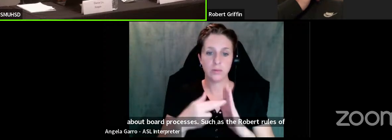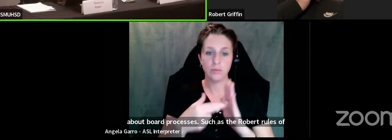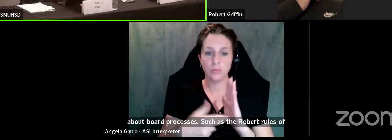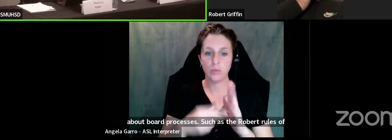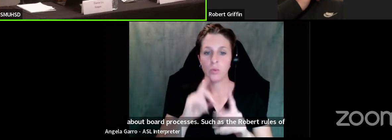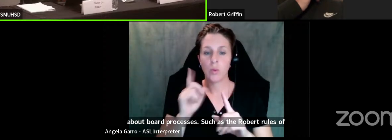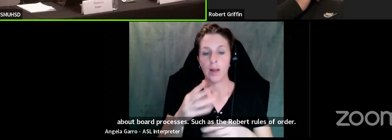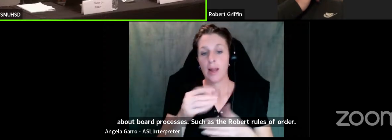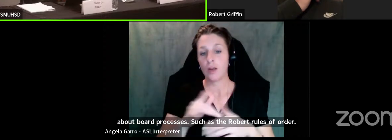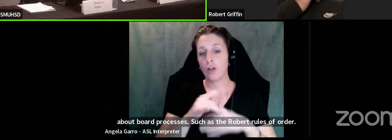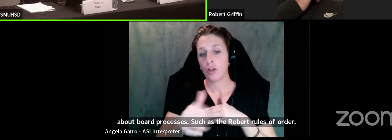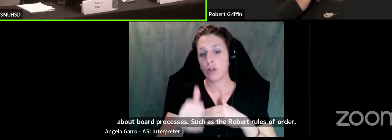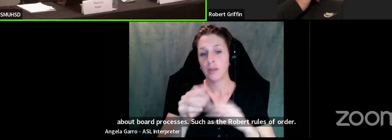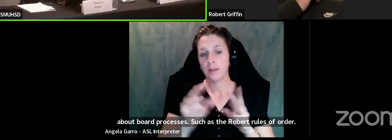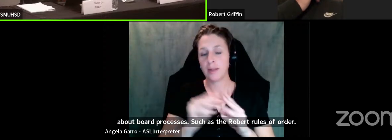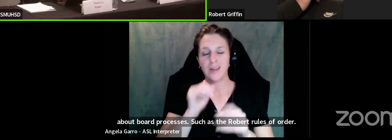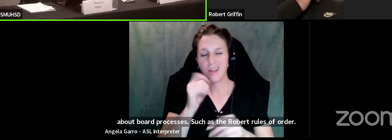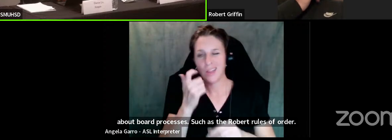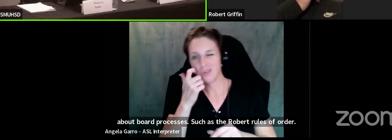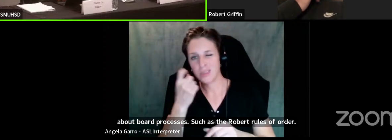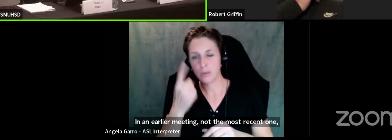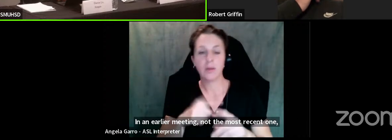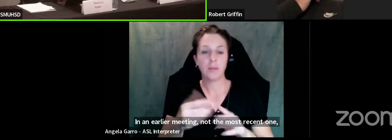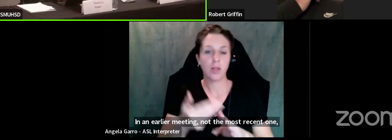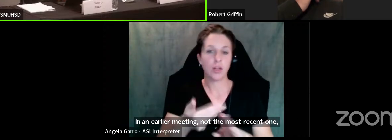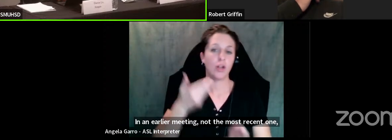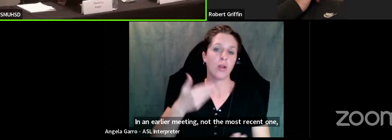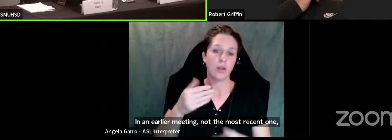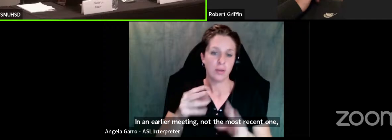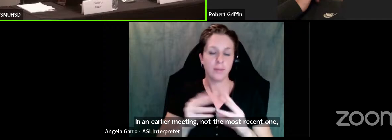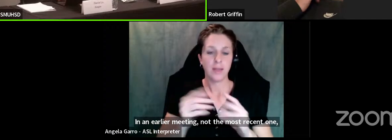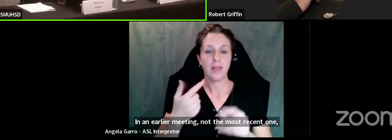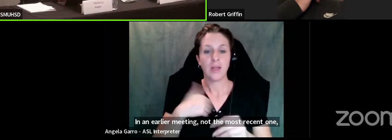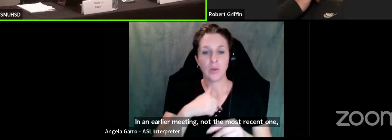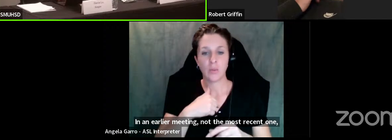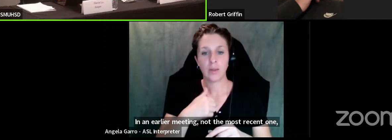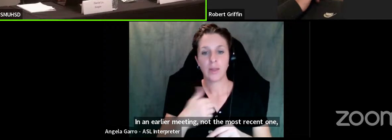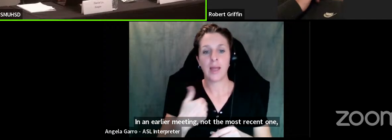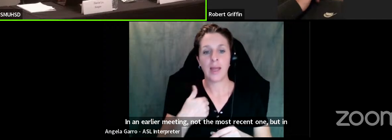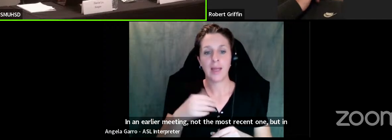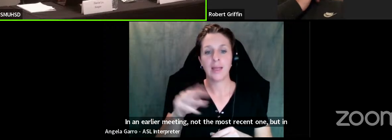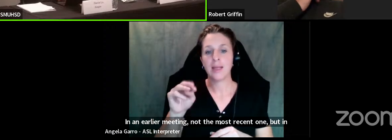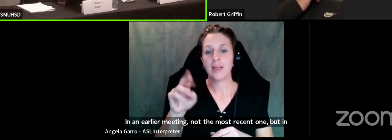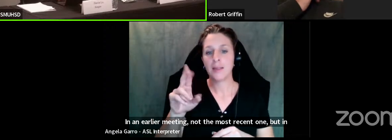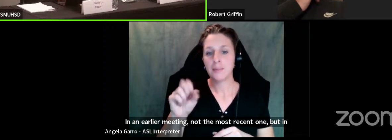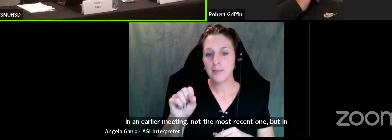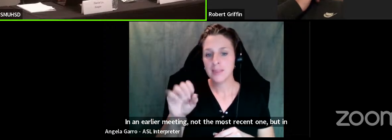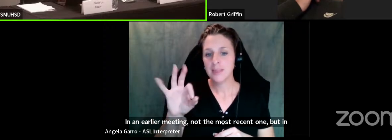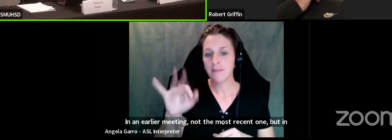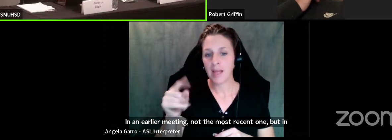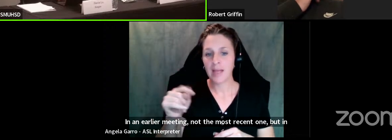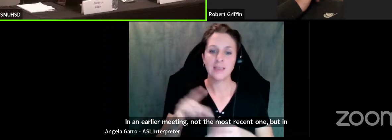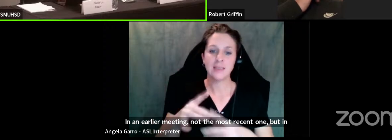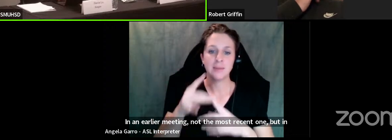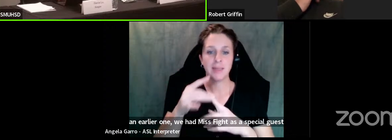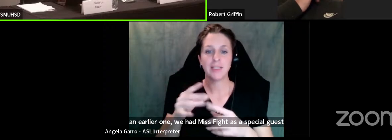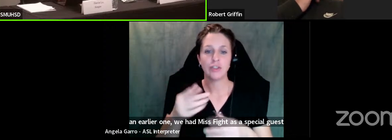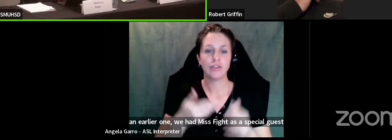earlier meeting, not the most recent one, but in an earlier one, we had Miss Fight as a special guest, and we learned about the